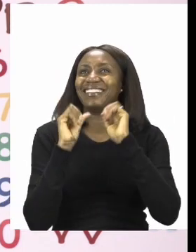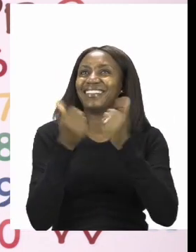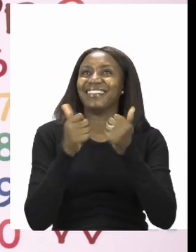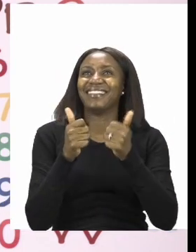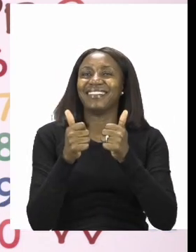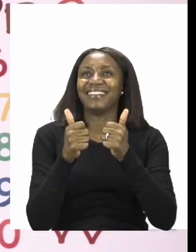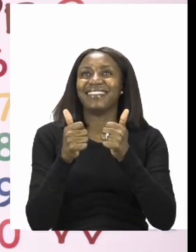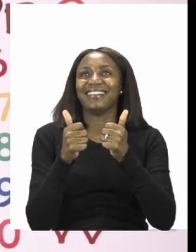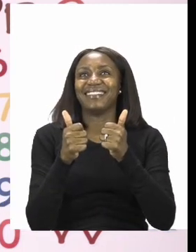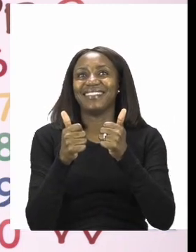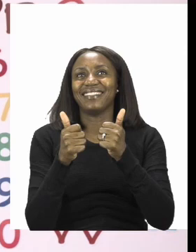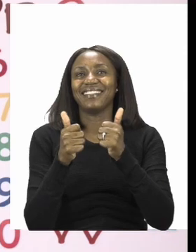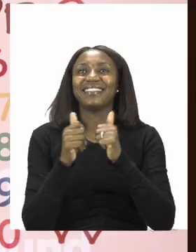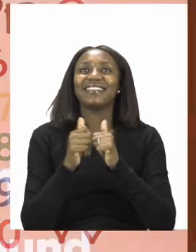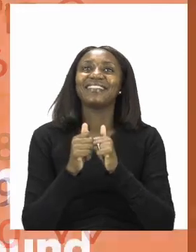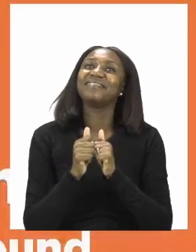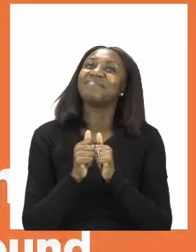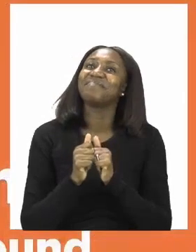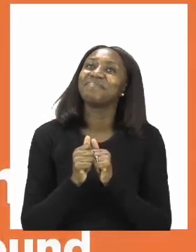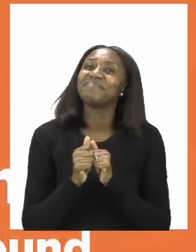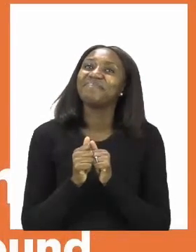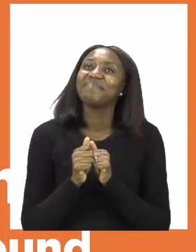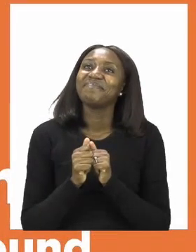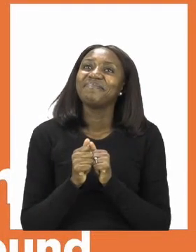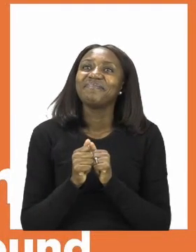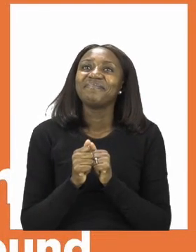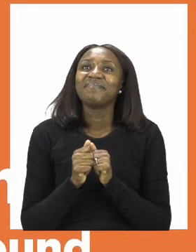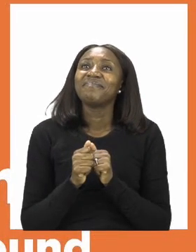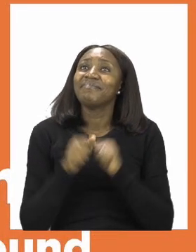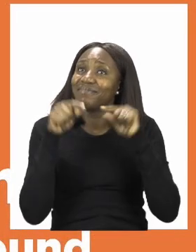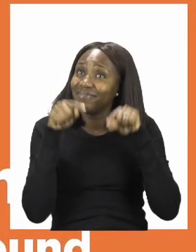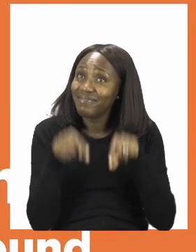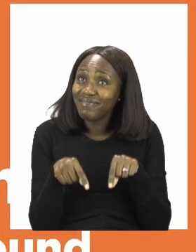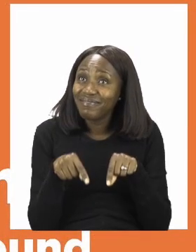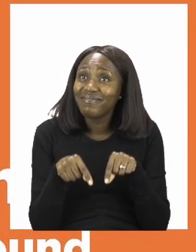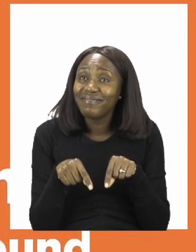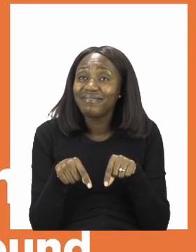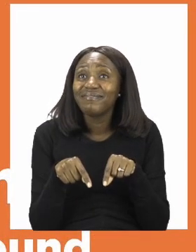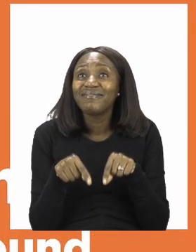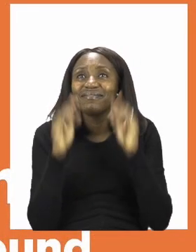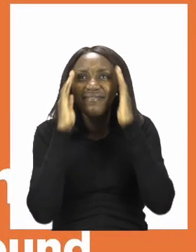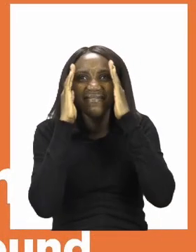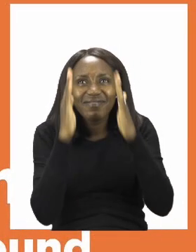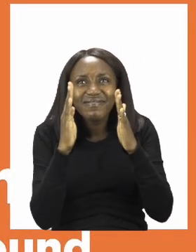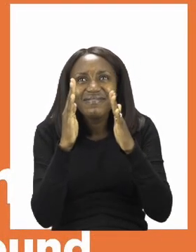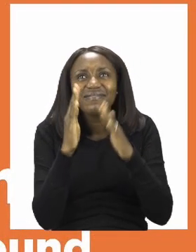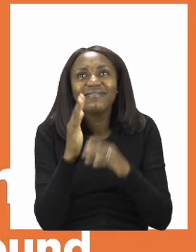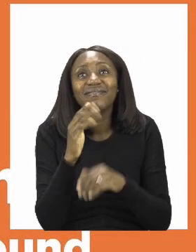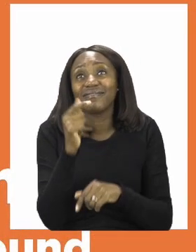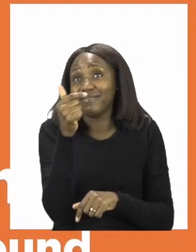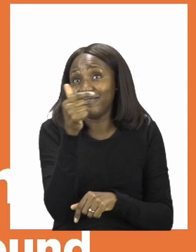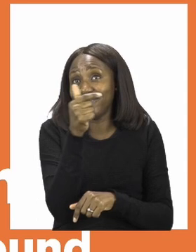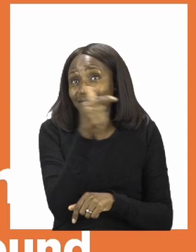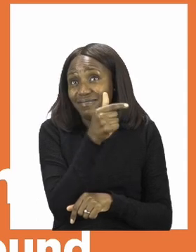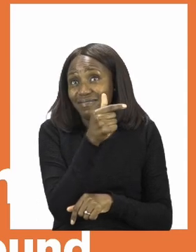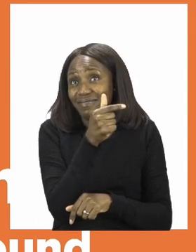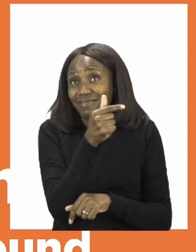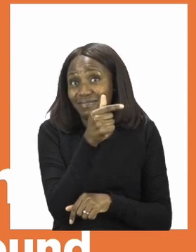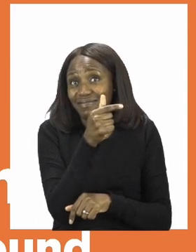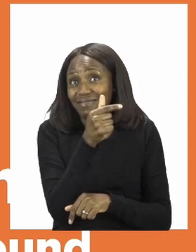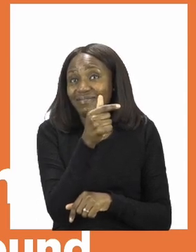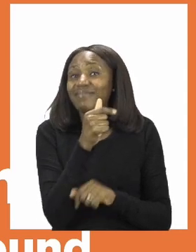Yay! Good job, everyone! For today's lesson, we will be talking about the sound